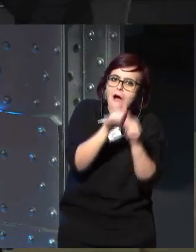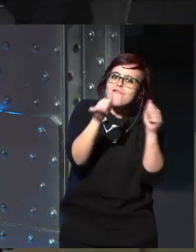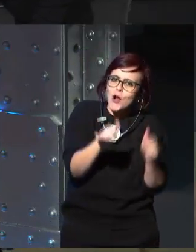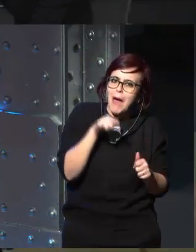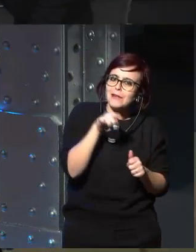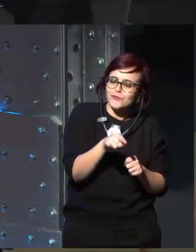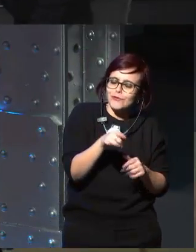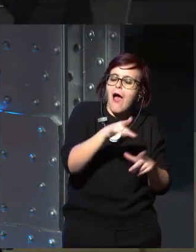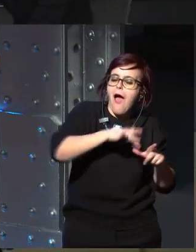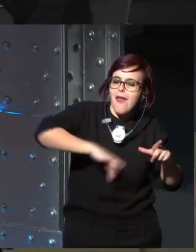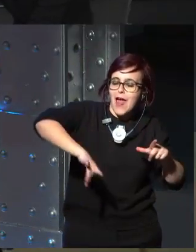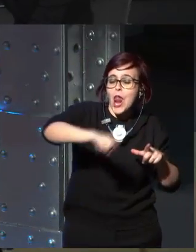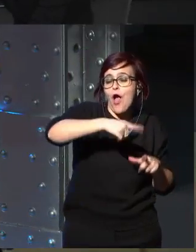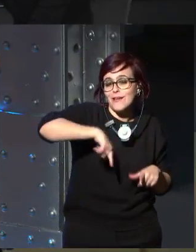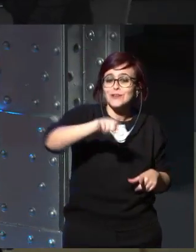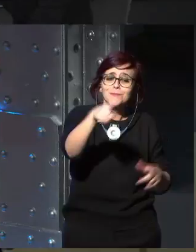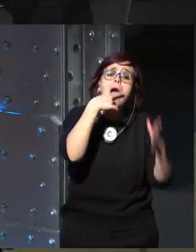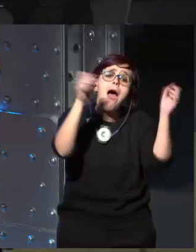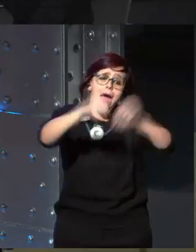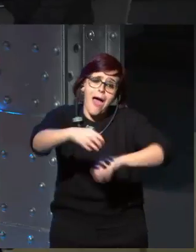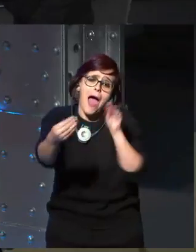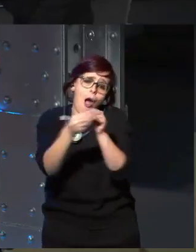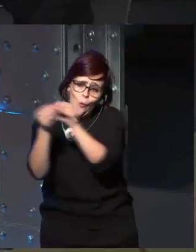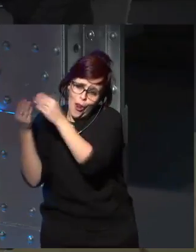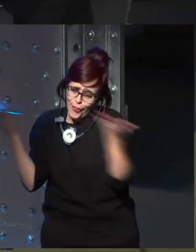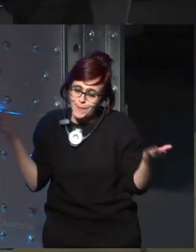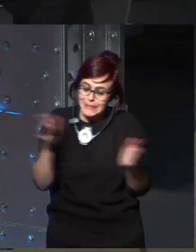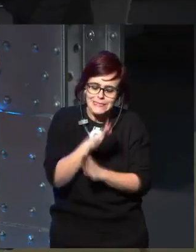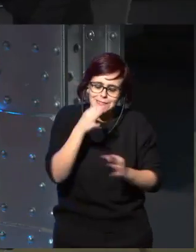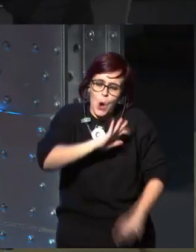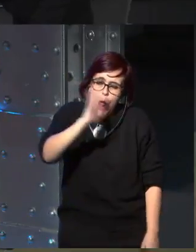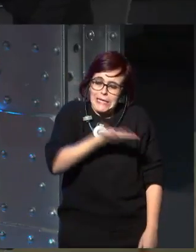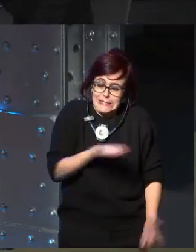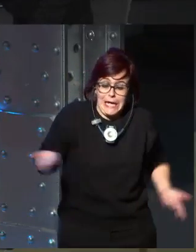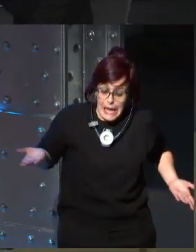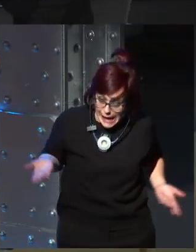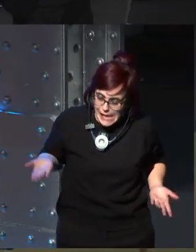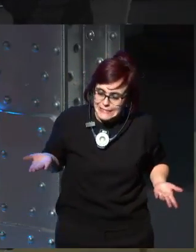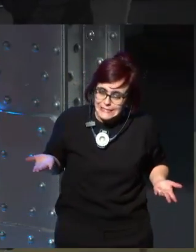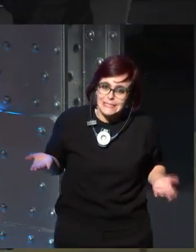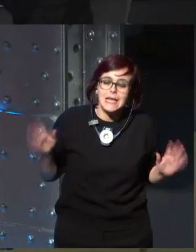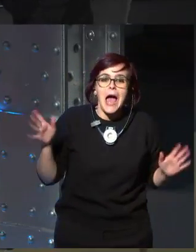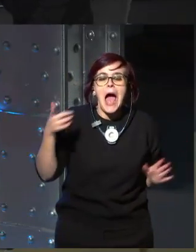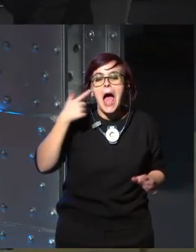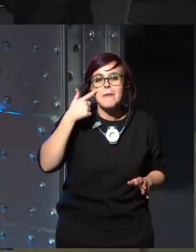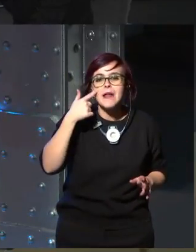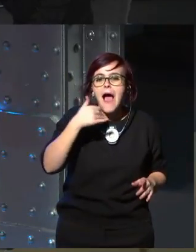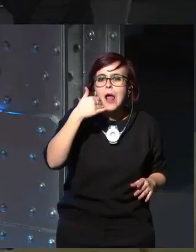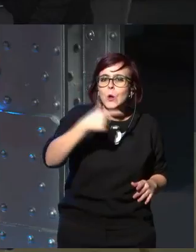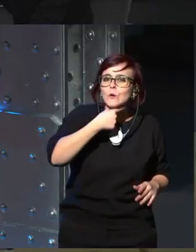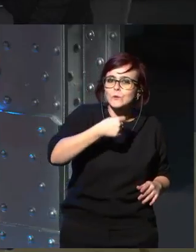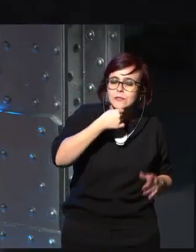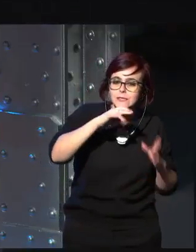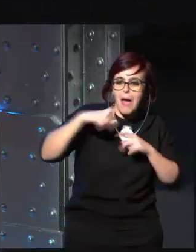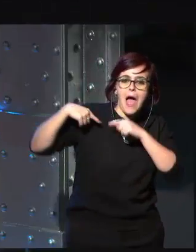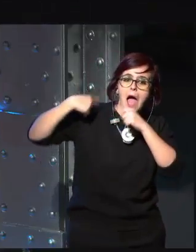no, I'm not going to get flamed on that. But one thing I like about it is that it shows this persistence. I mean, one